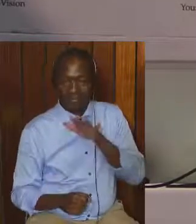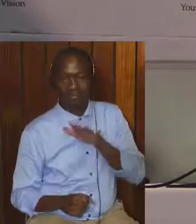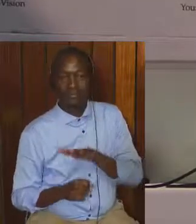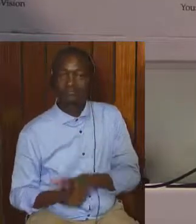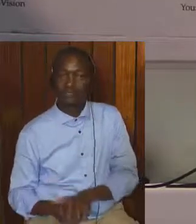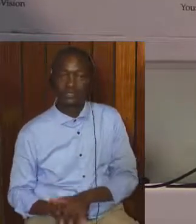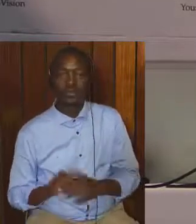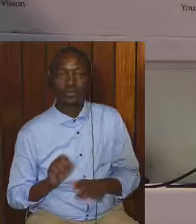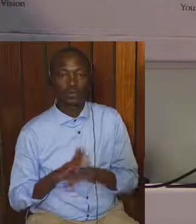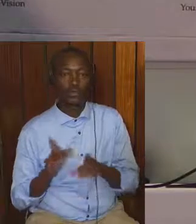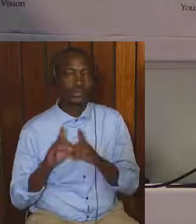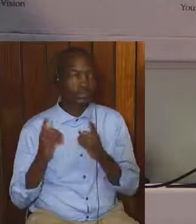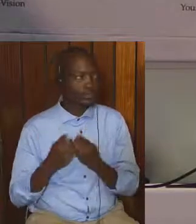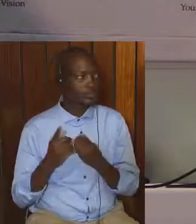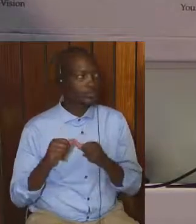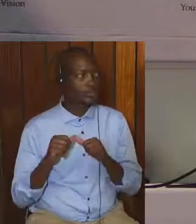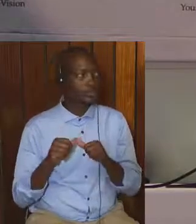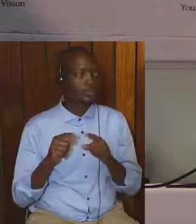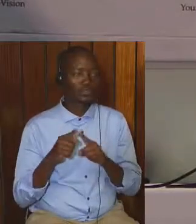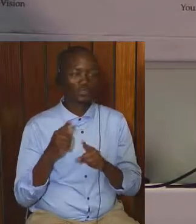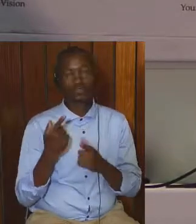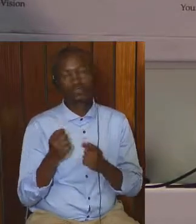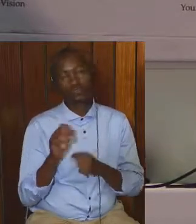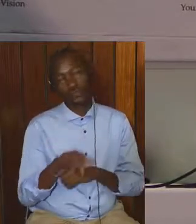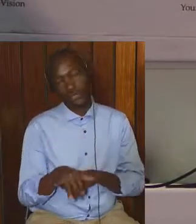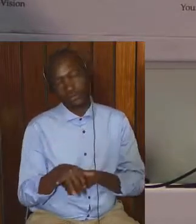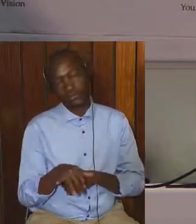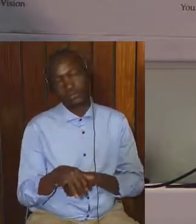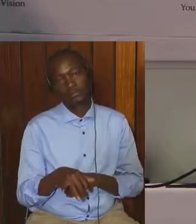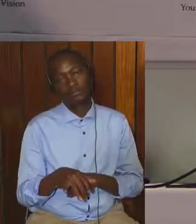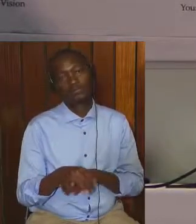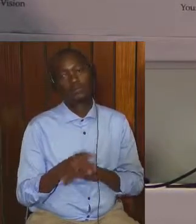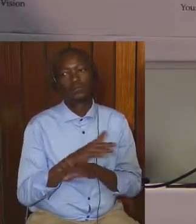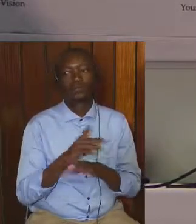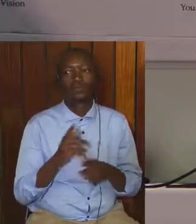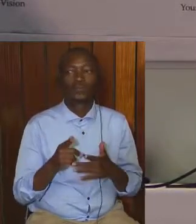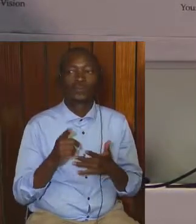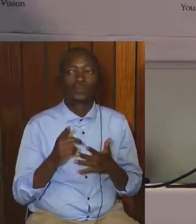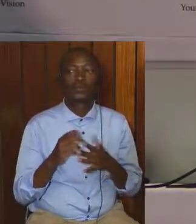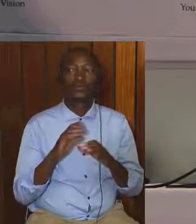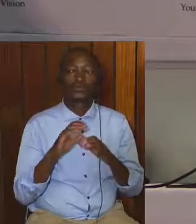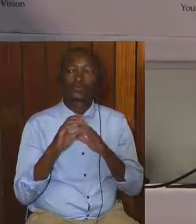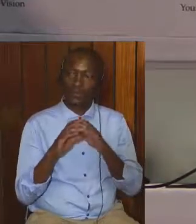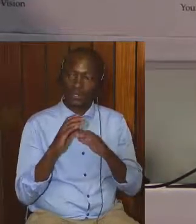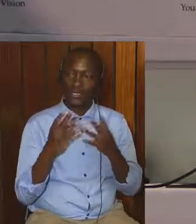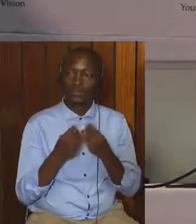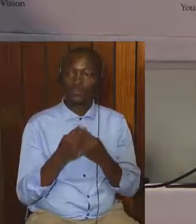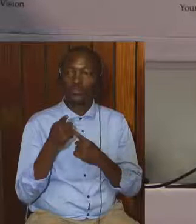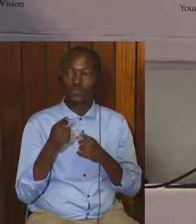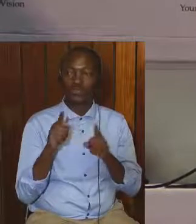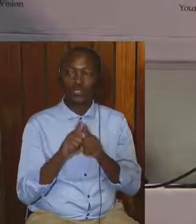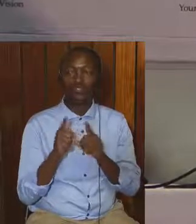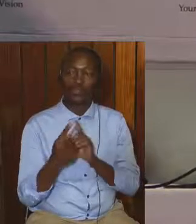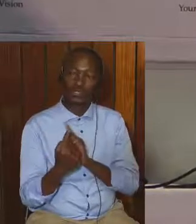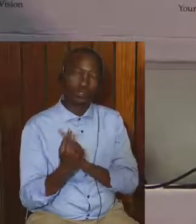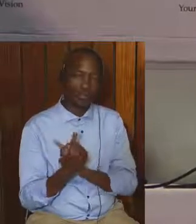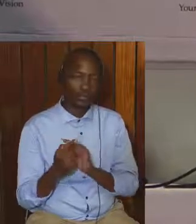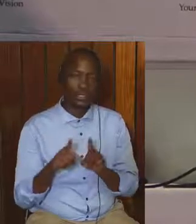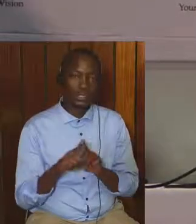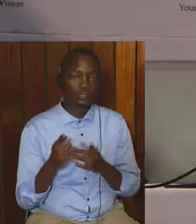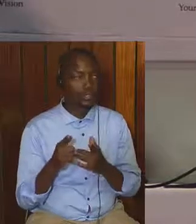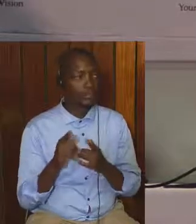the department. We will continue to do that. And we will interact with you as well a lot more closely,